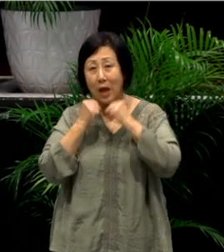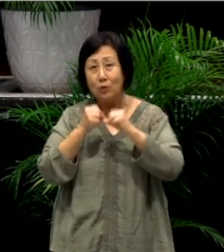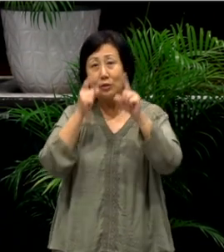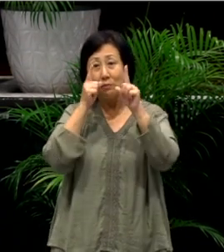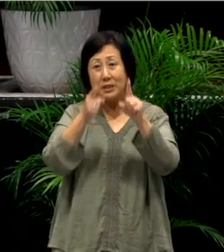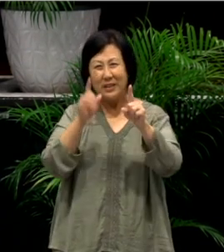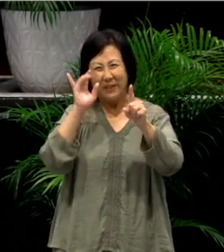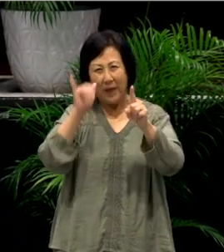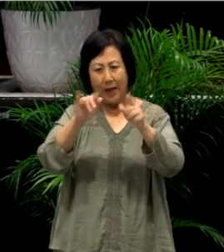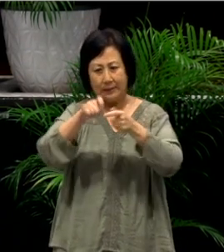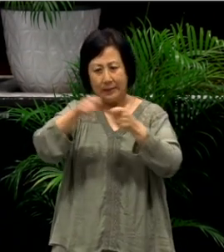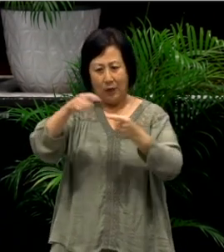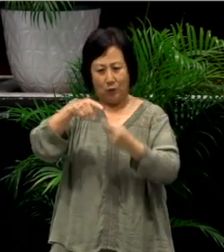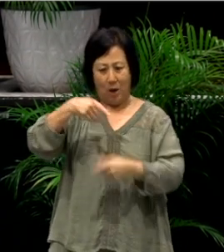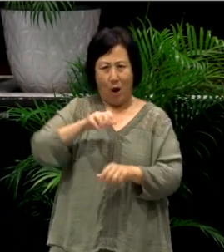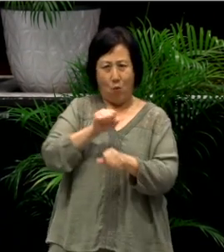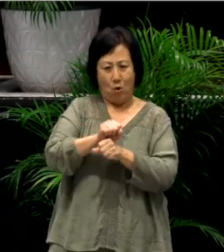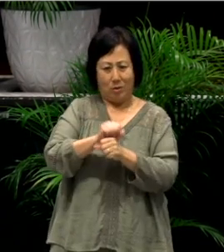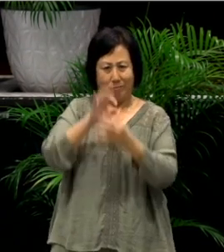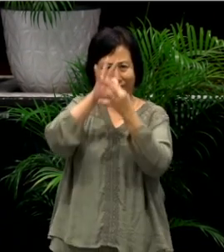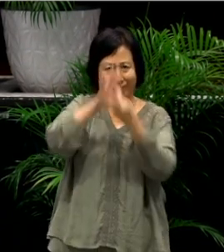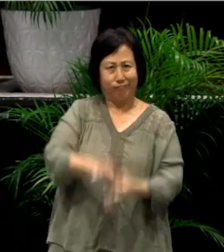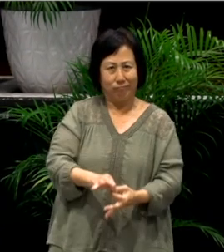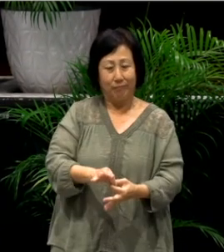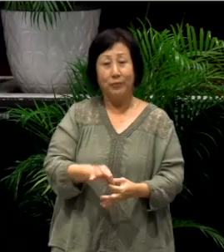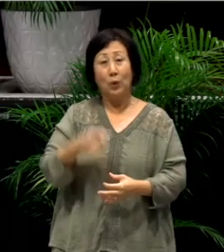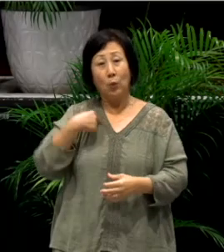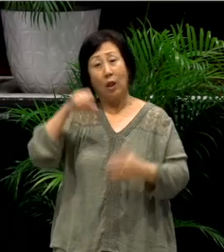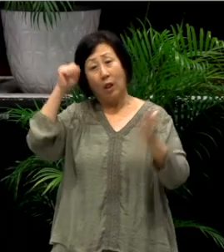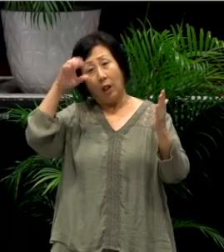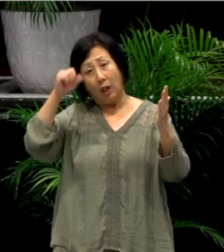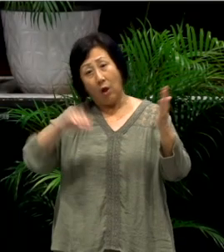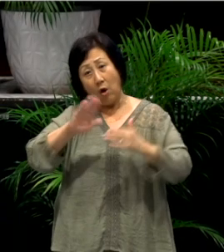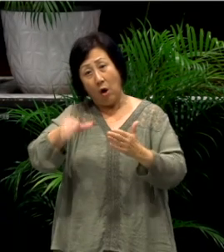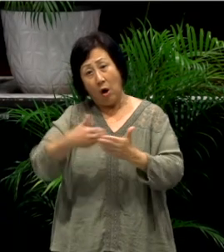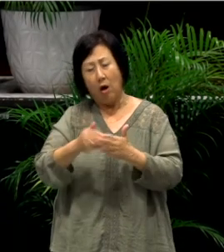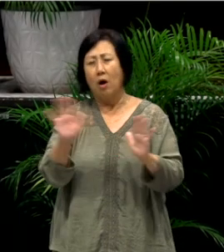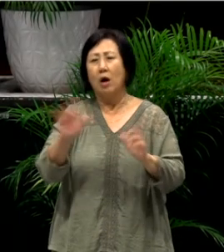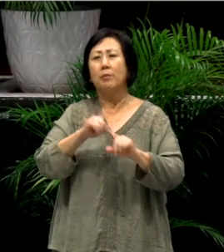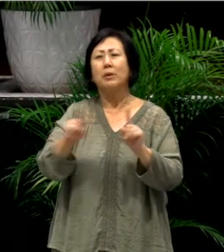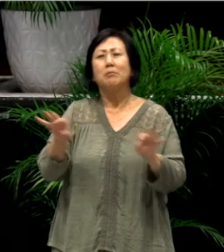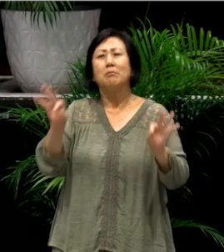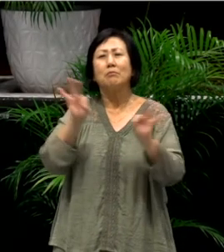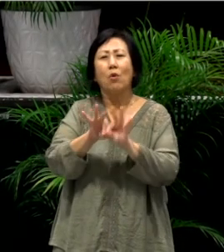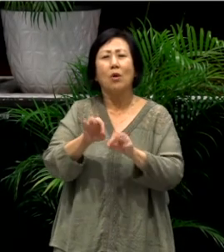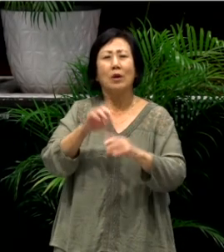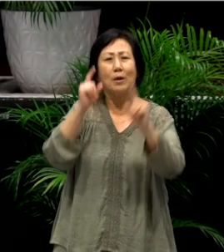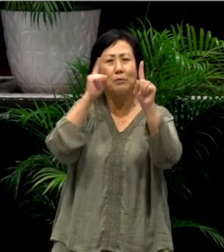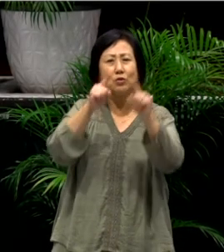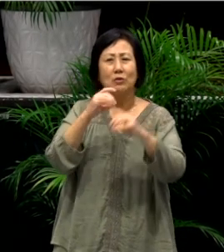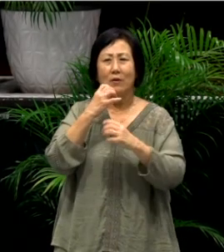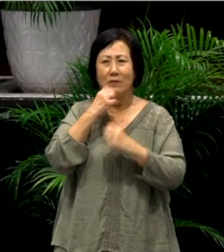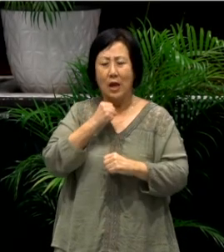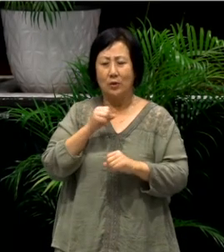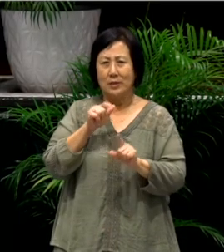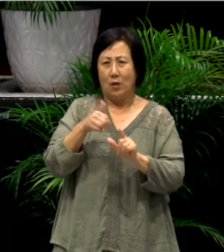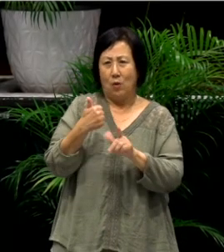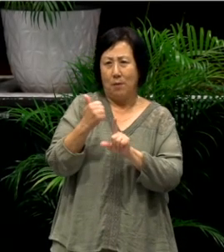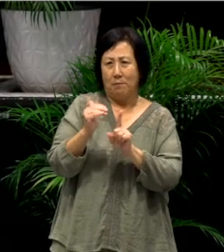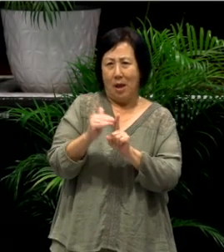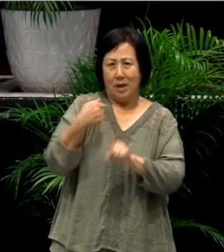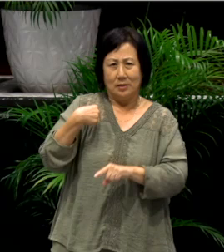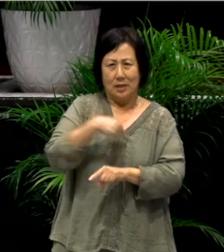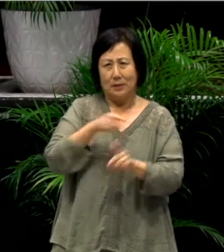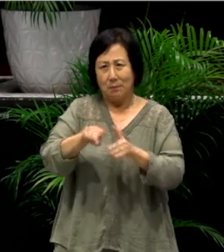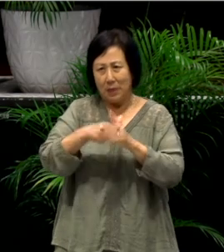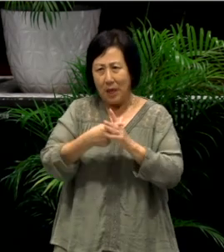of the work that we're doing. And so I won't go through these, but I think they're critically important to remind us here at the